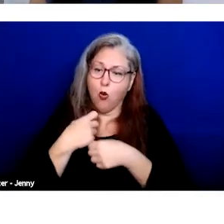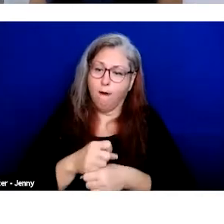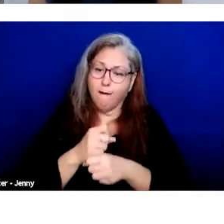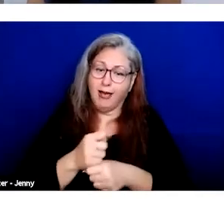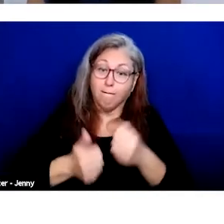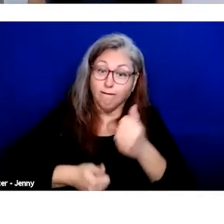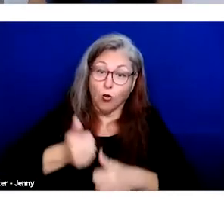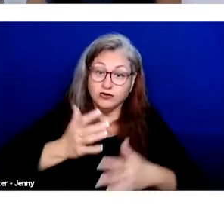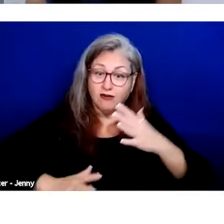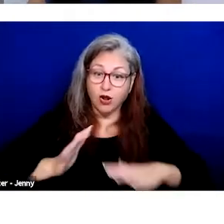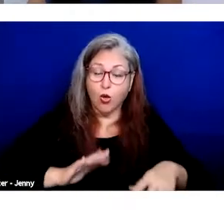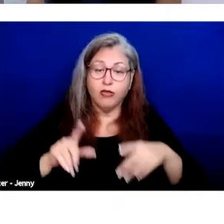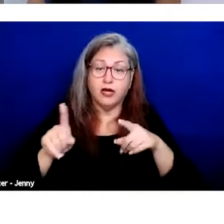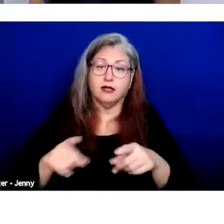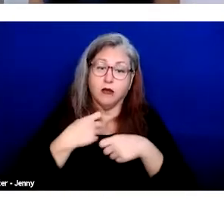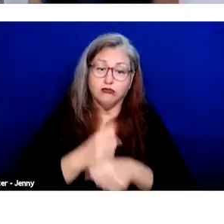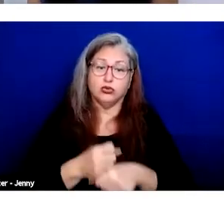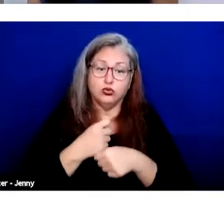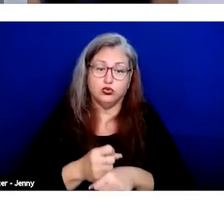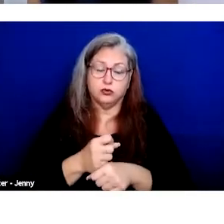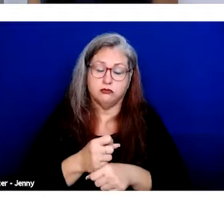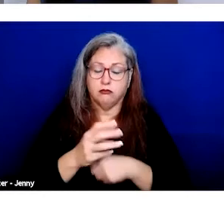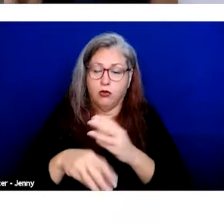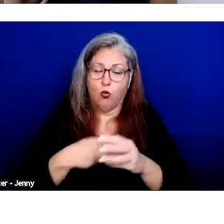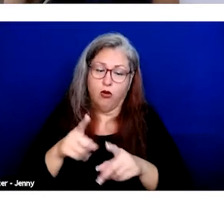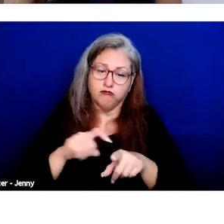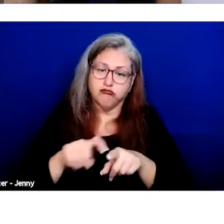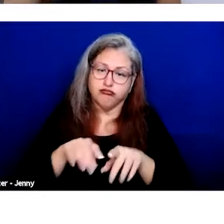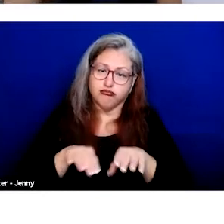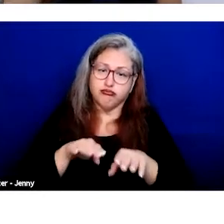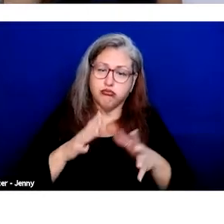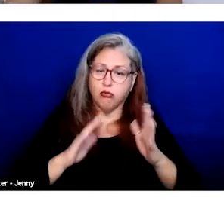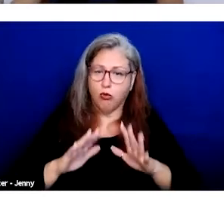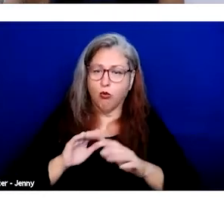world's clothes. They produce most of the world's clothes.